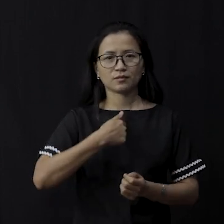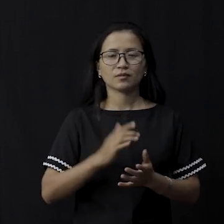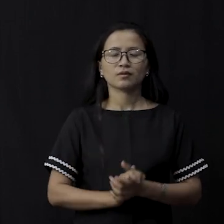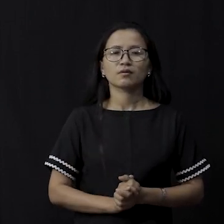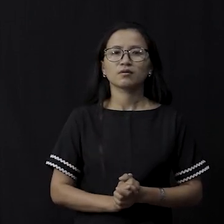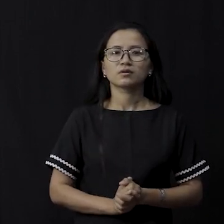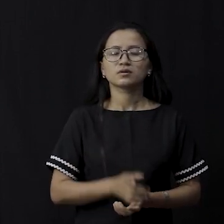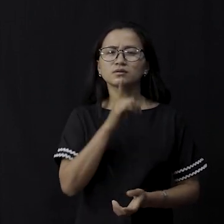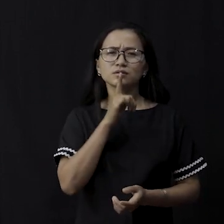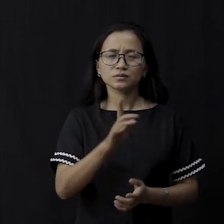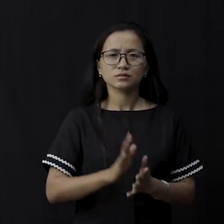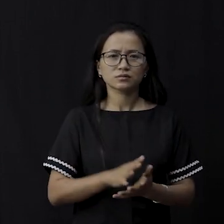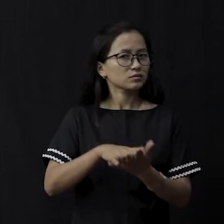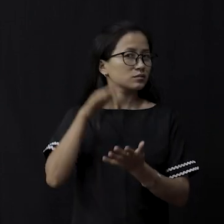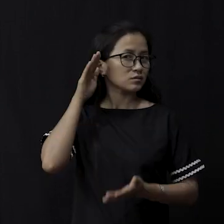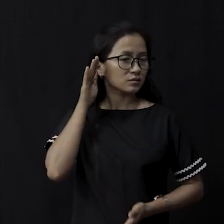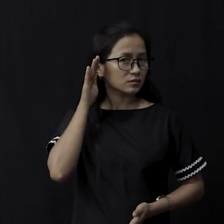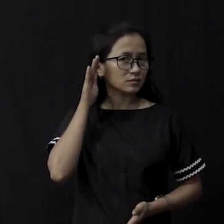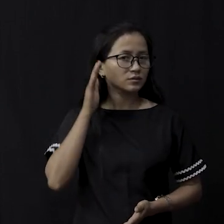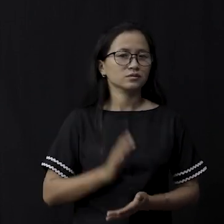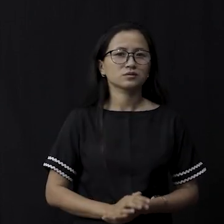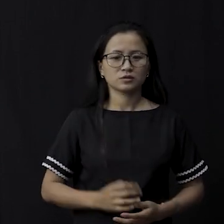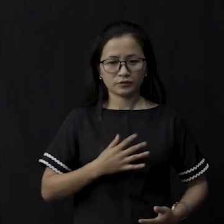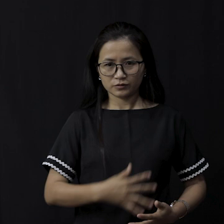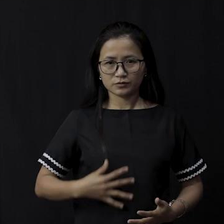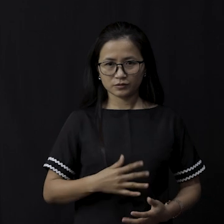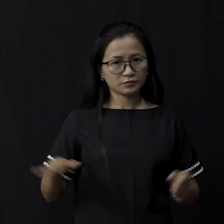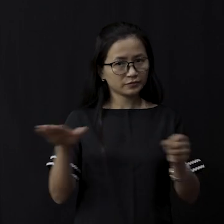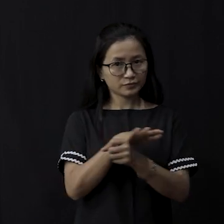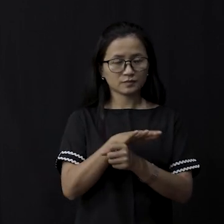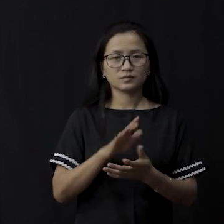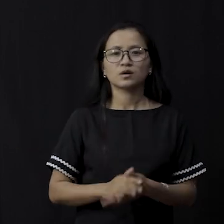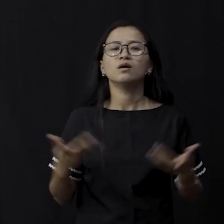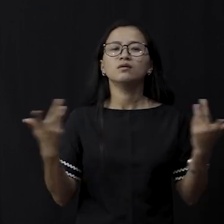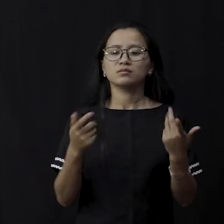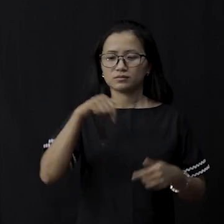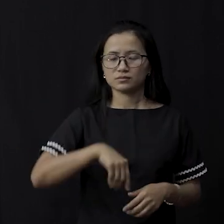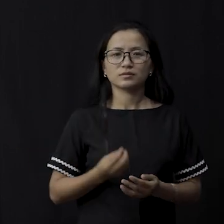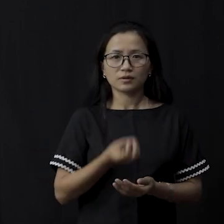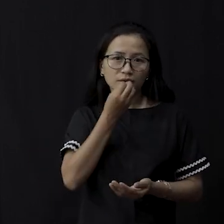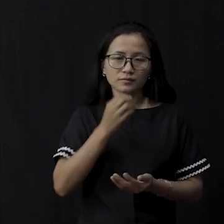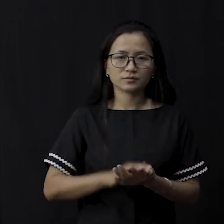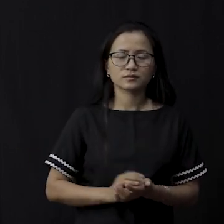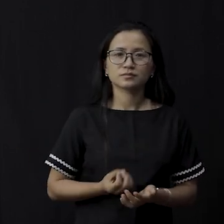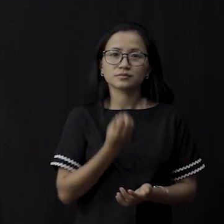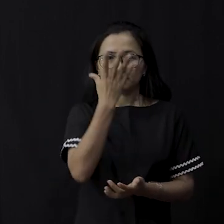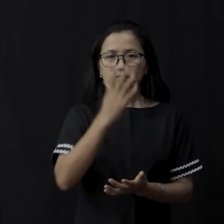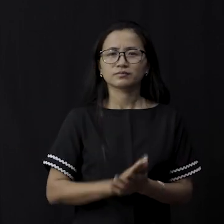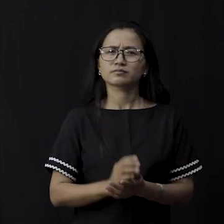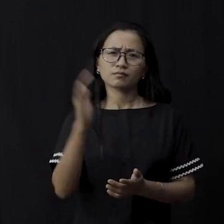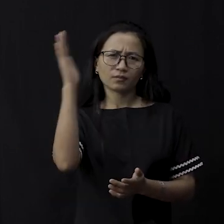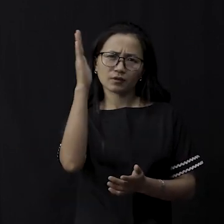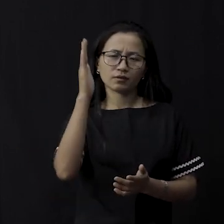Okay, so I'm sure you must be listening to me with your tummies full, right? What did you have this morning or in the